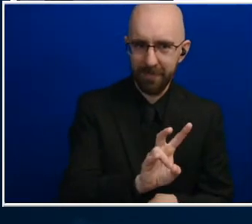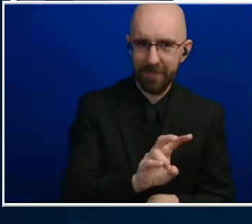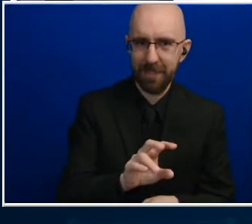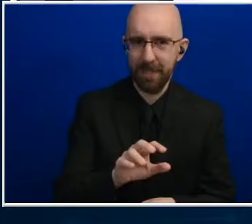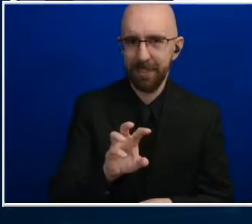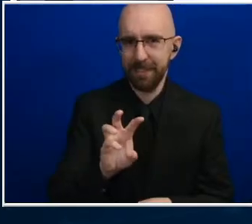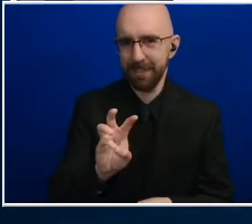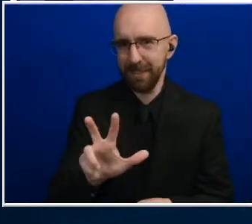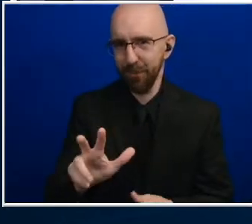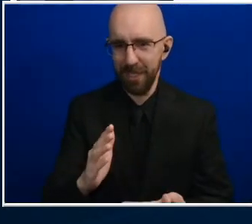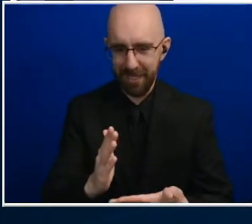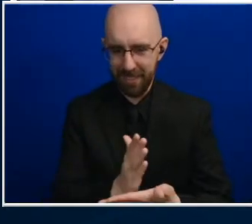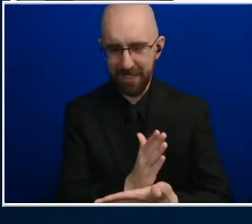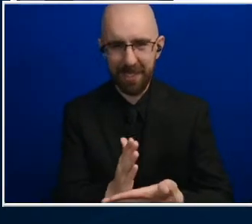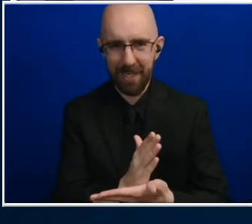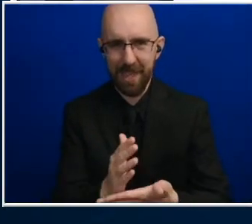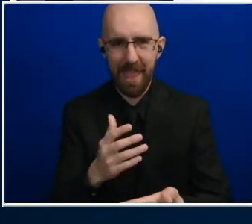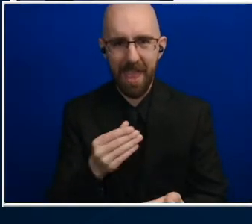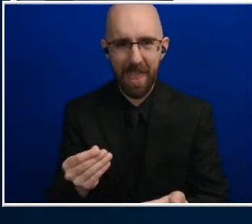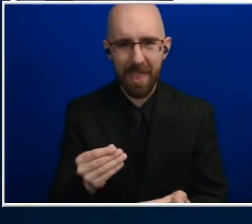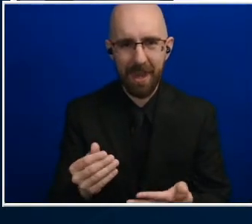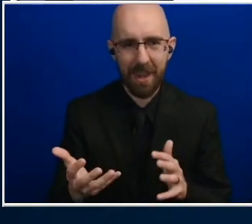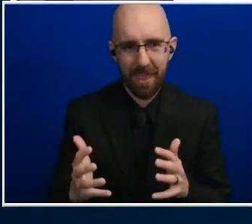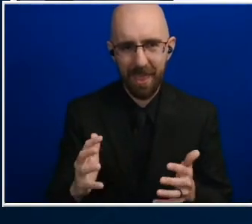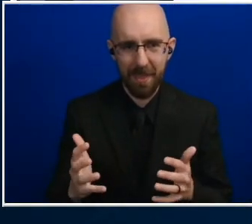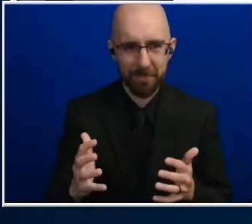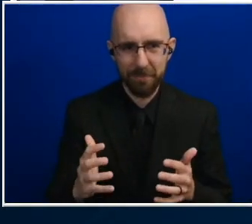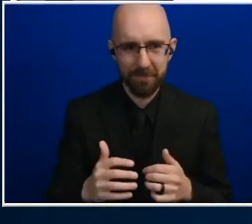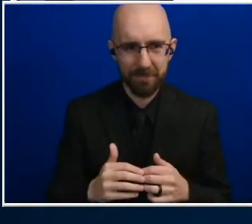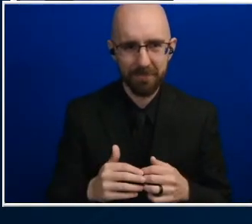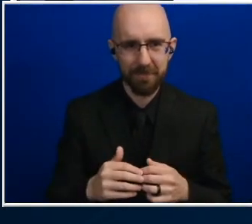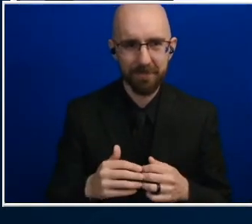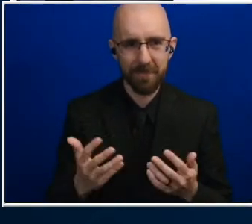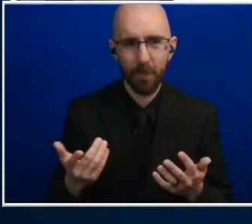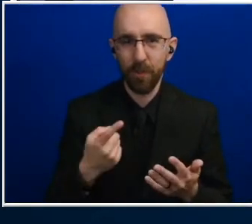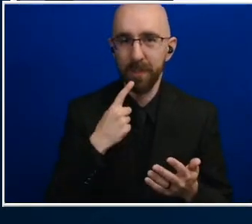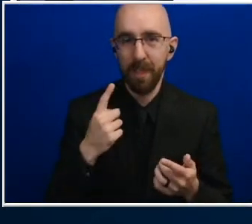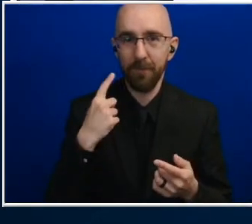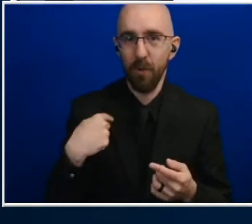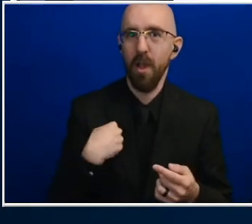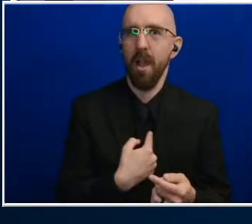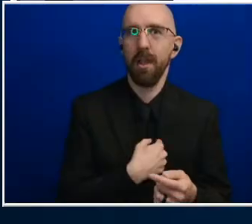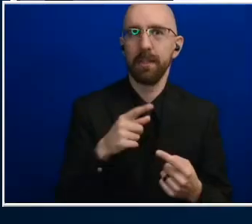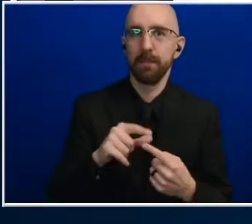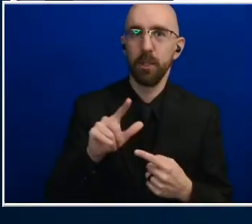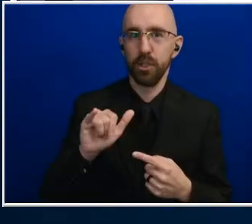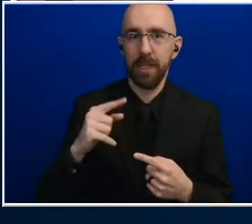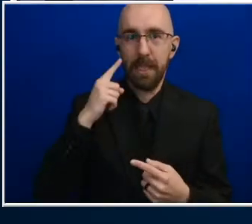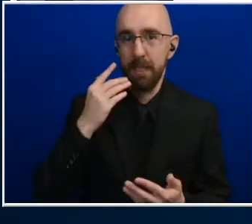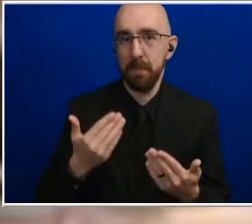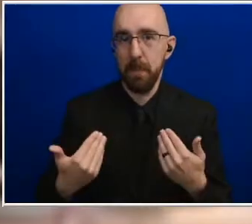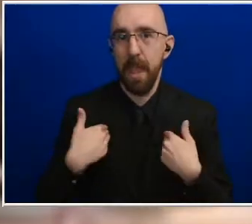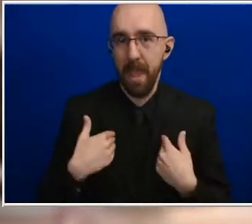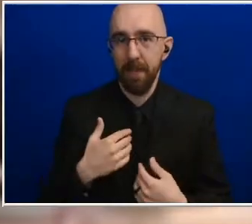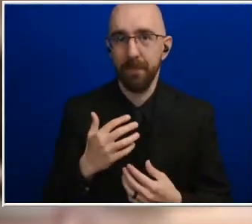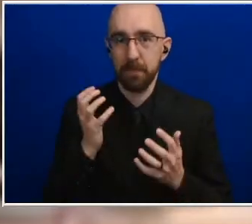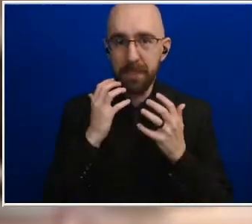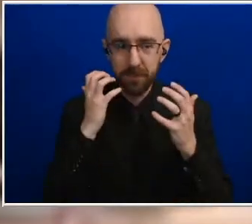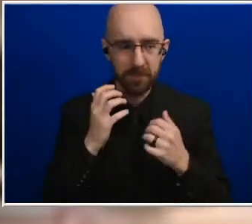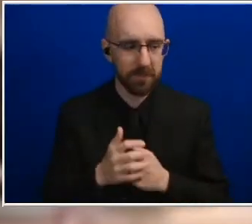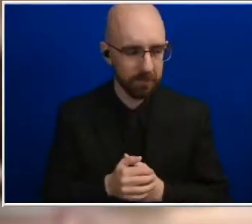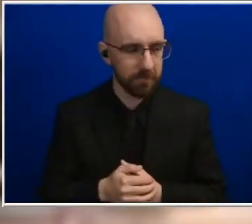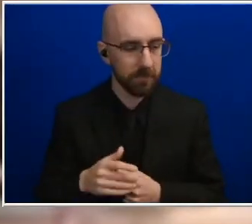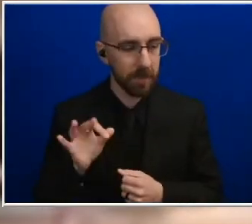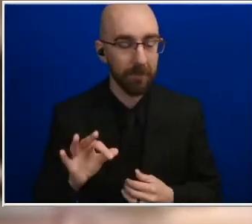63? And what do you say to folks of that nature, and especially if you think you had measles? Well, if you had measles,